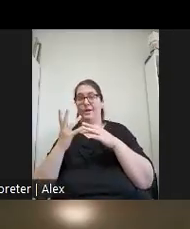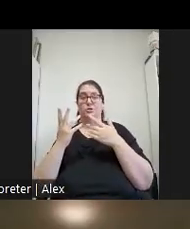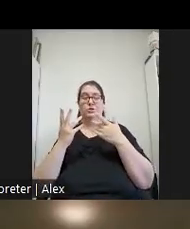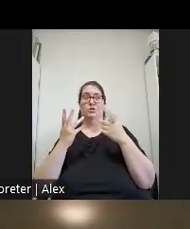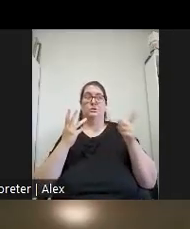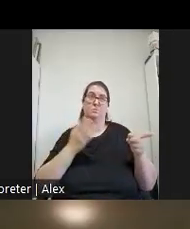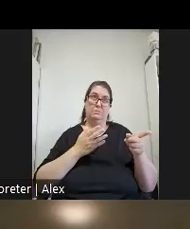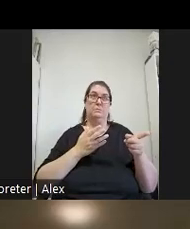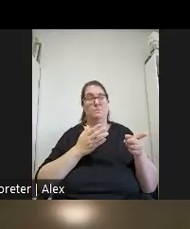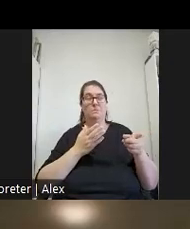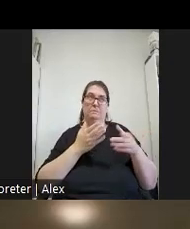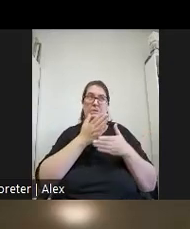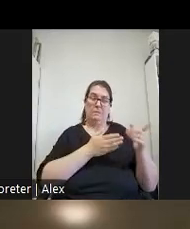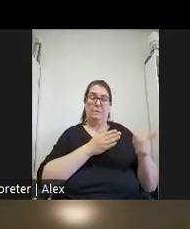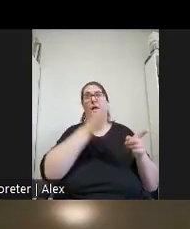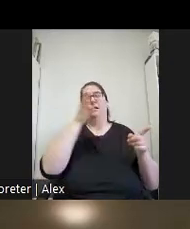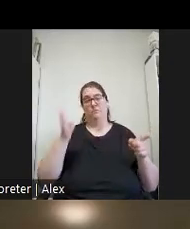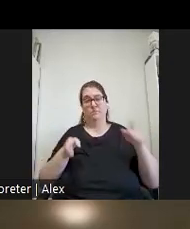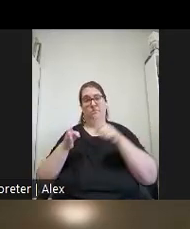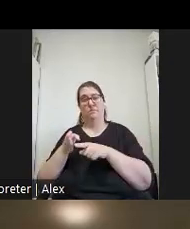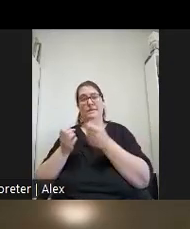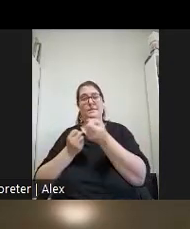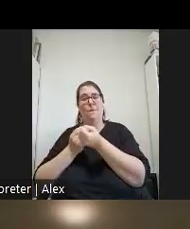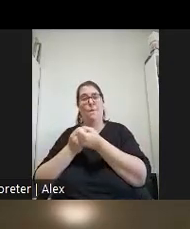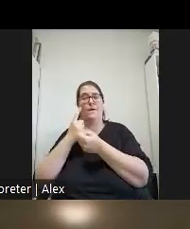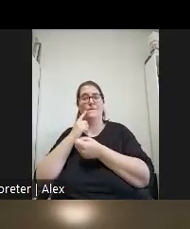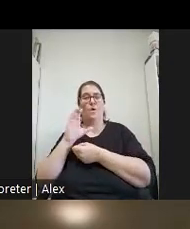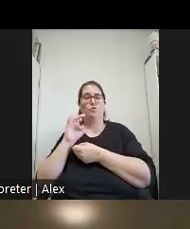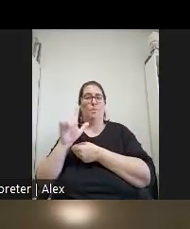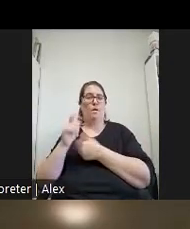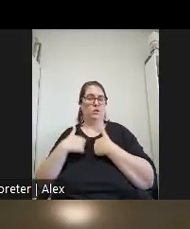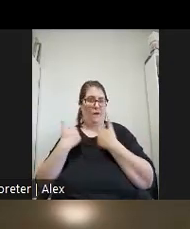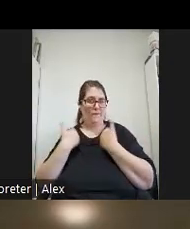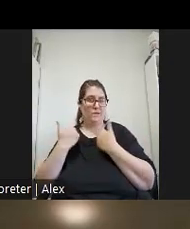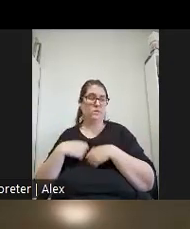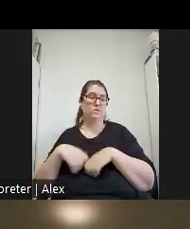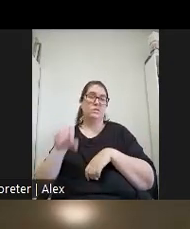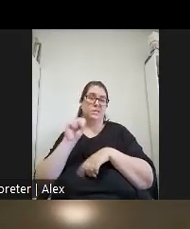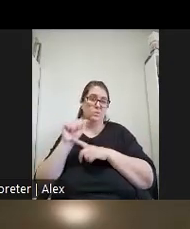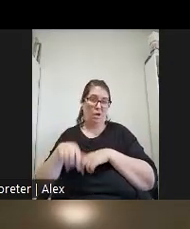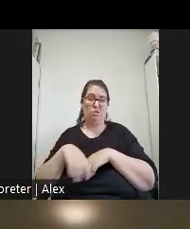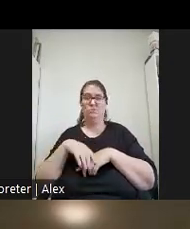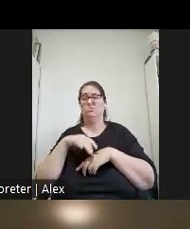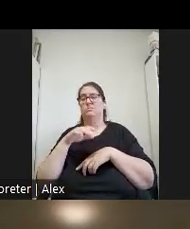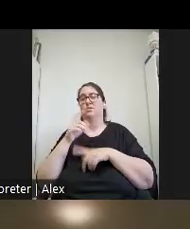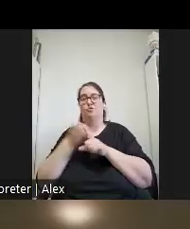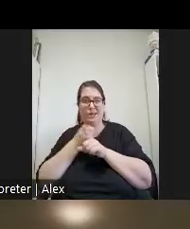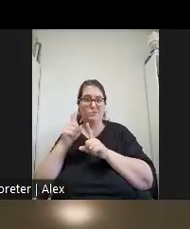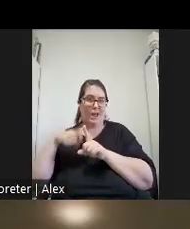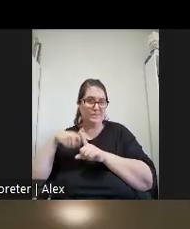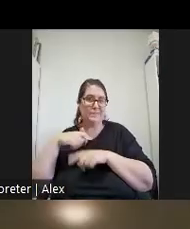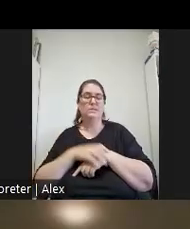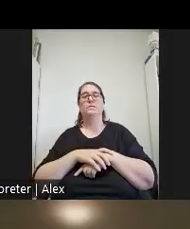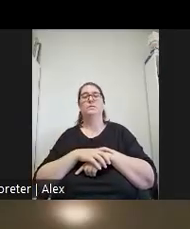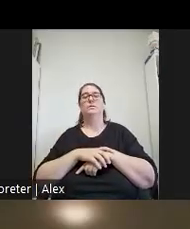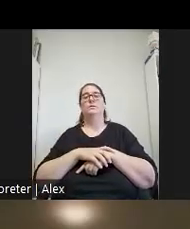of our team. And on the other side, we provide supports for criminalized survivors, for sexual assault and harassment. We provide services